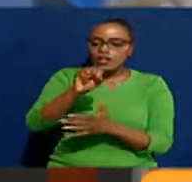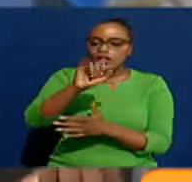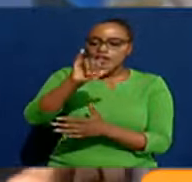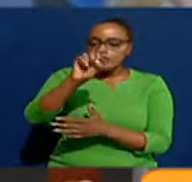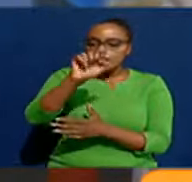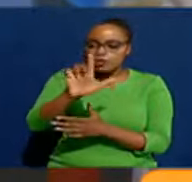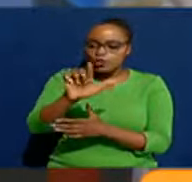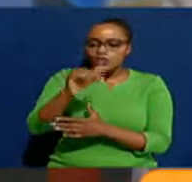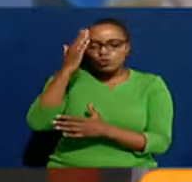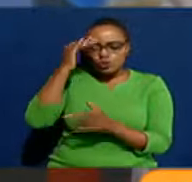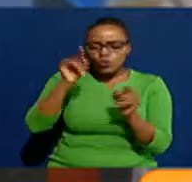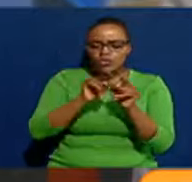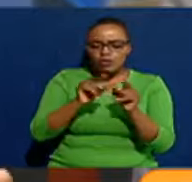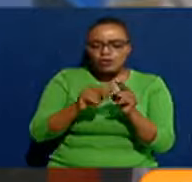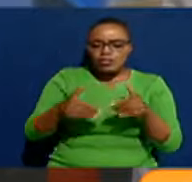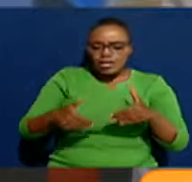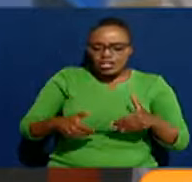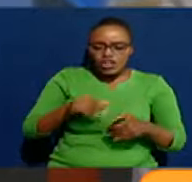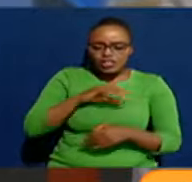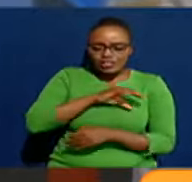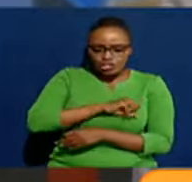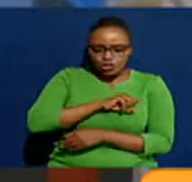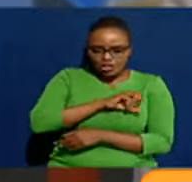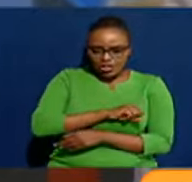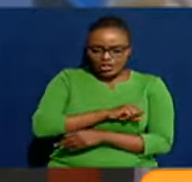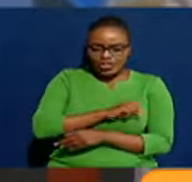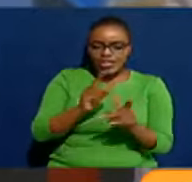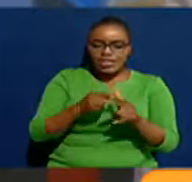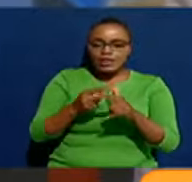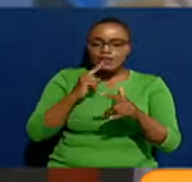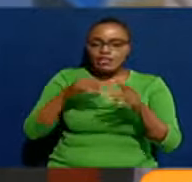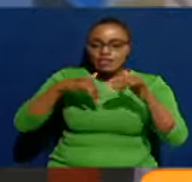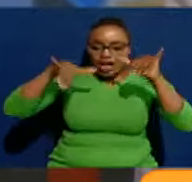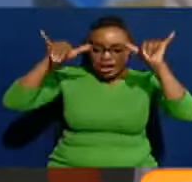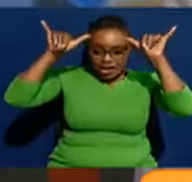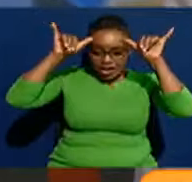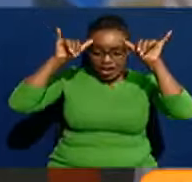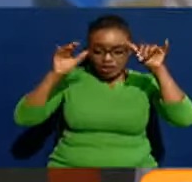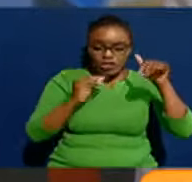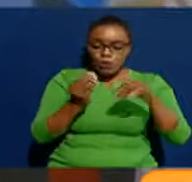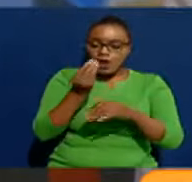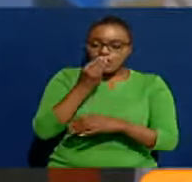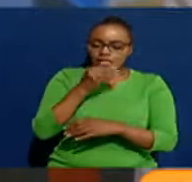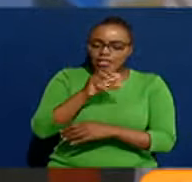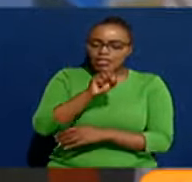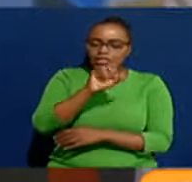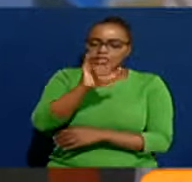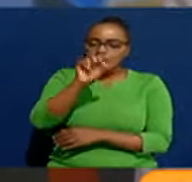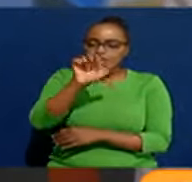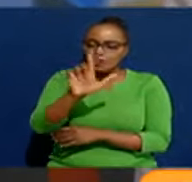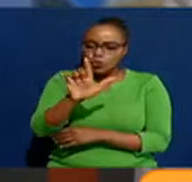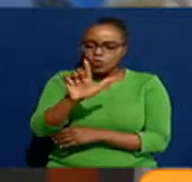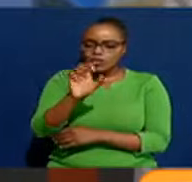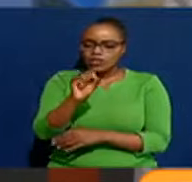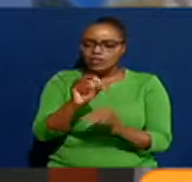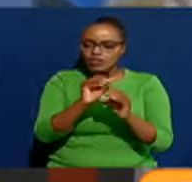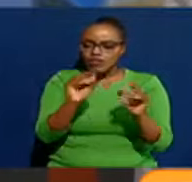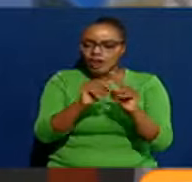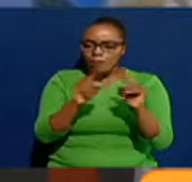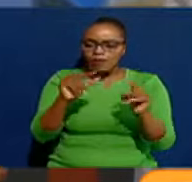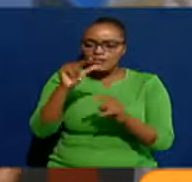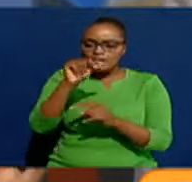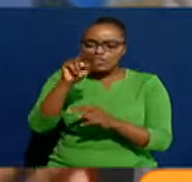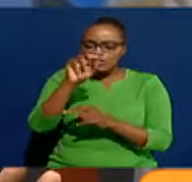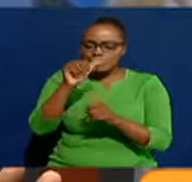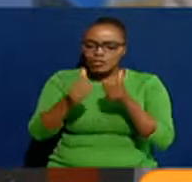know, it's a little drought tolerant. Then we say, our cows may not probably be eating sisal. So, but we need the gene that makes